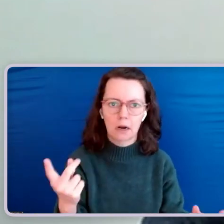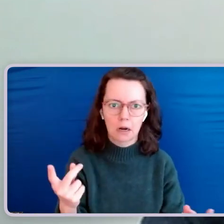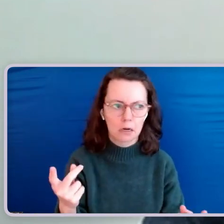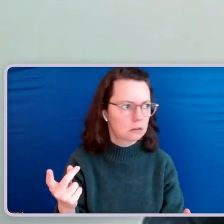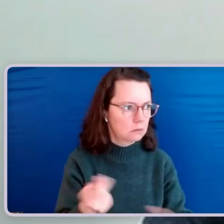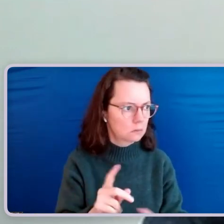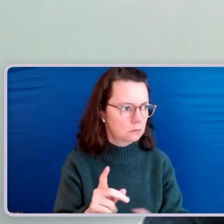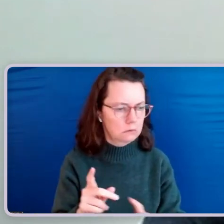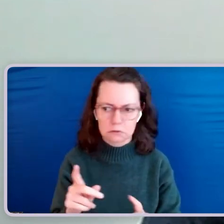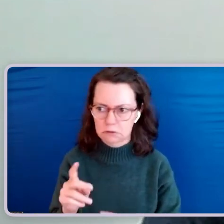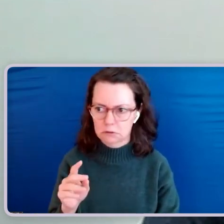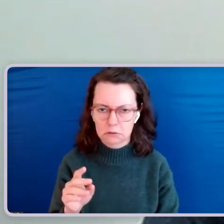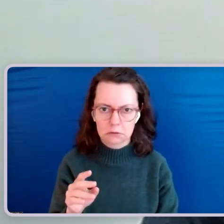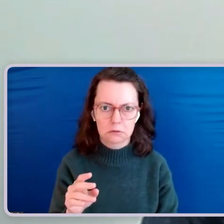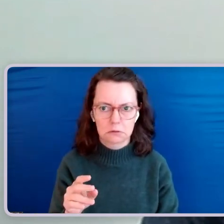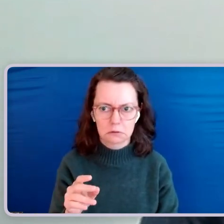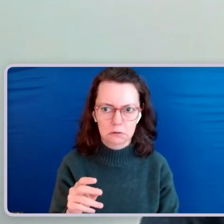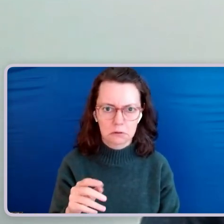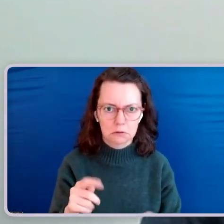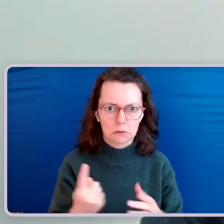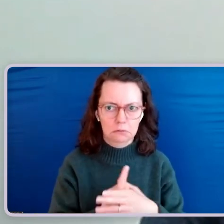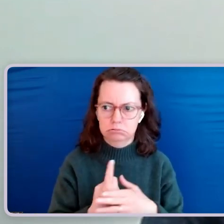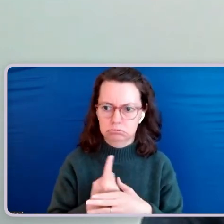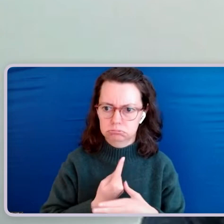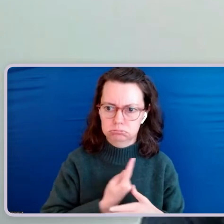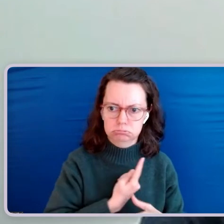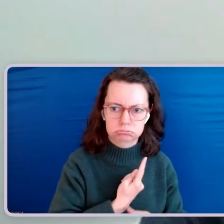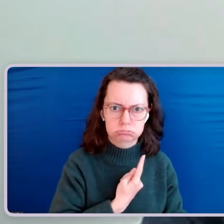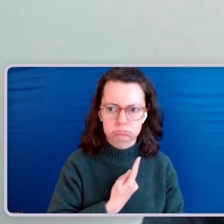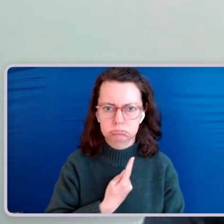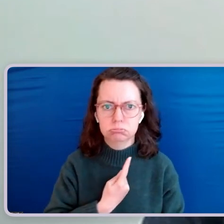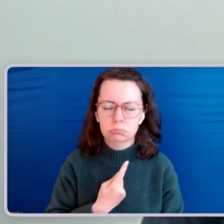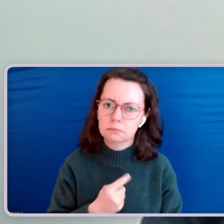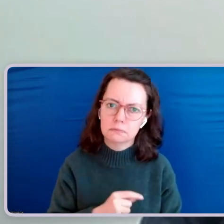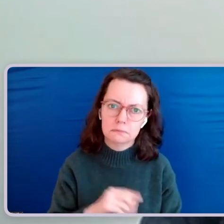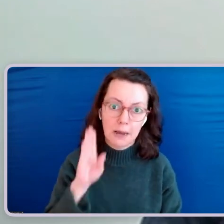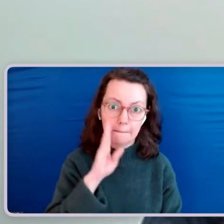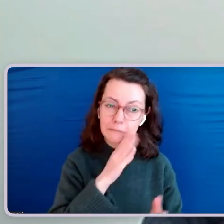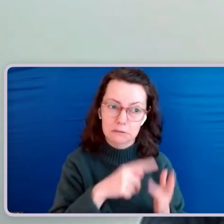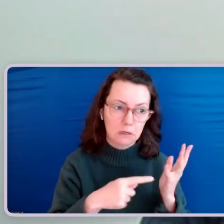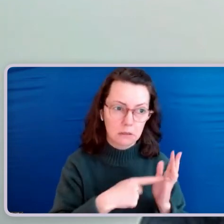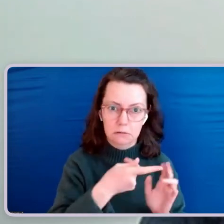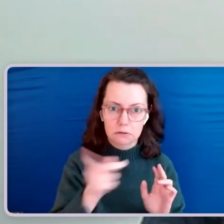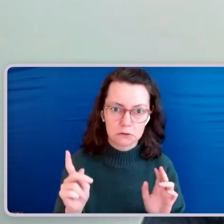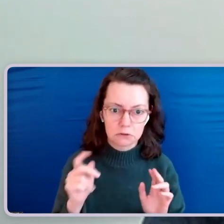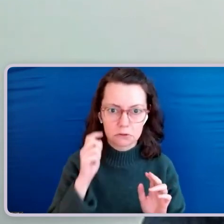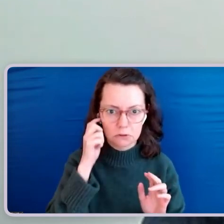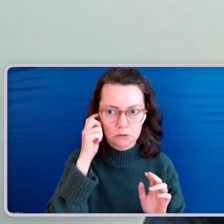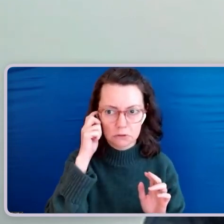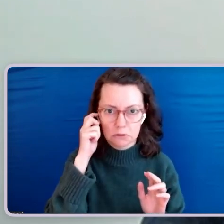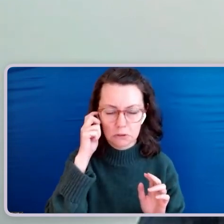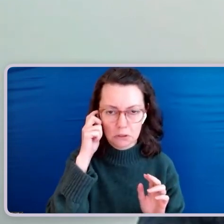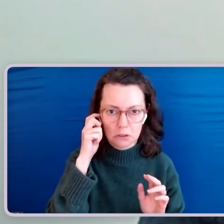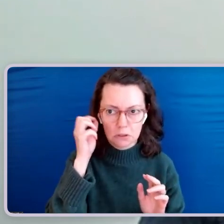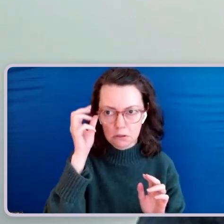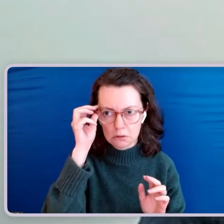lot. And one of the things that was very reoccurrent in services,